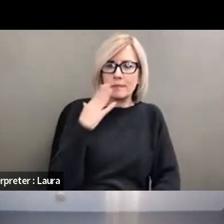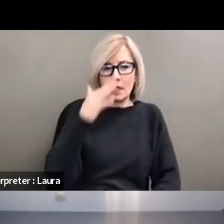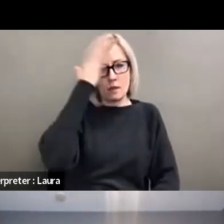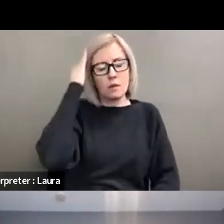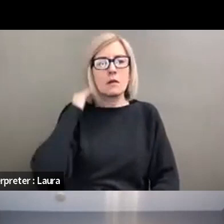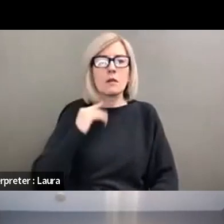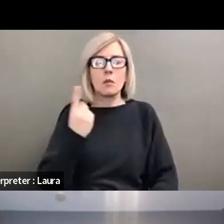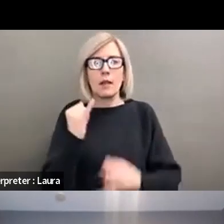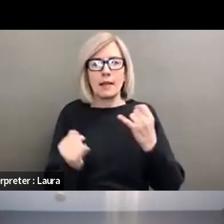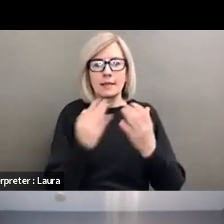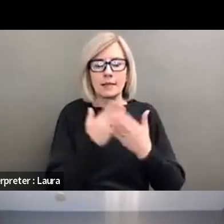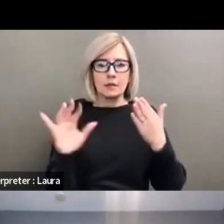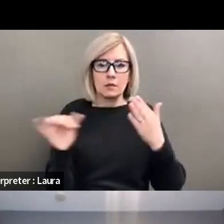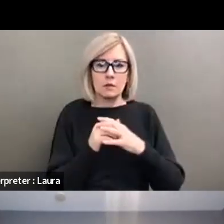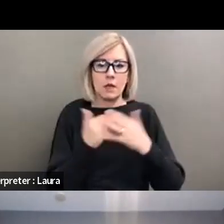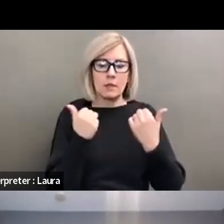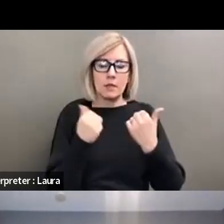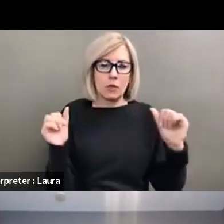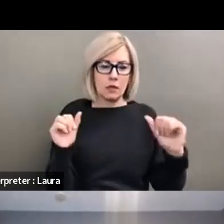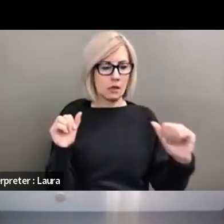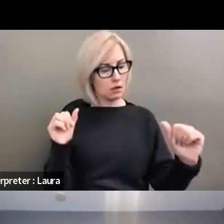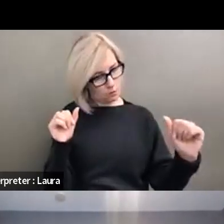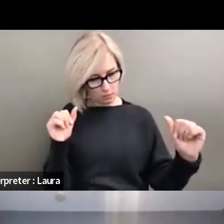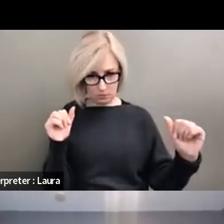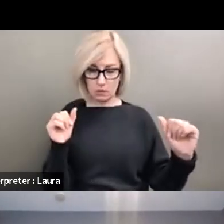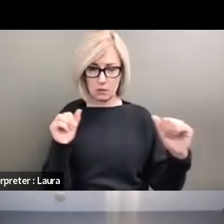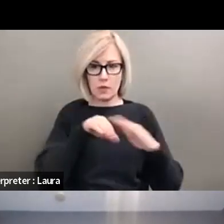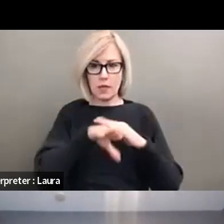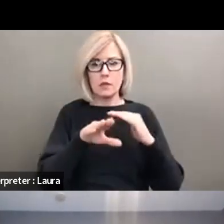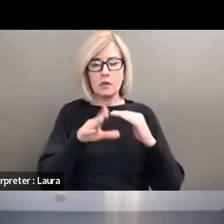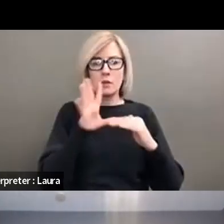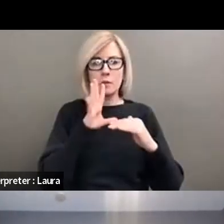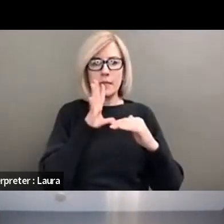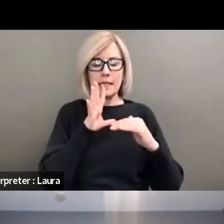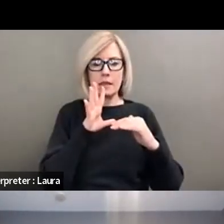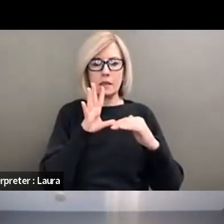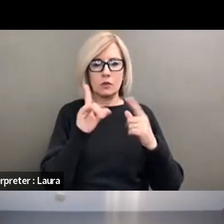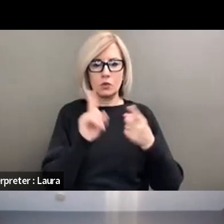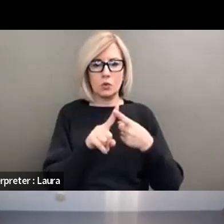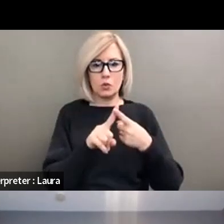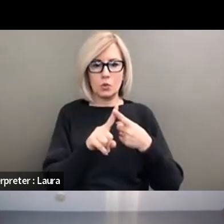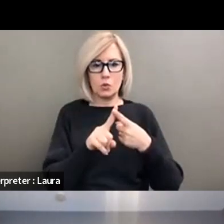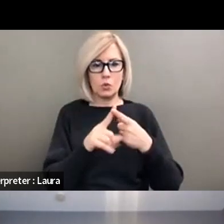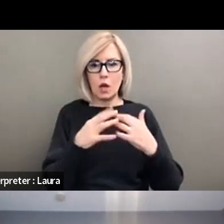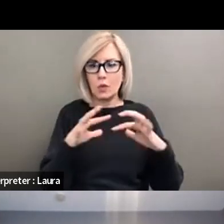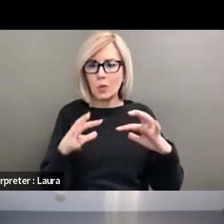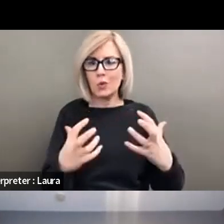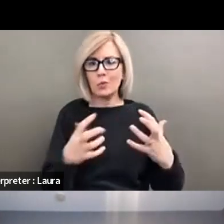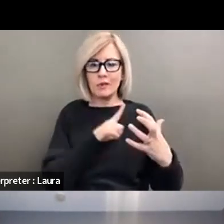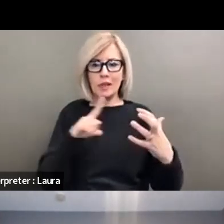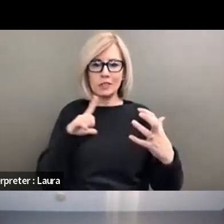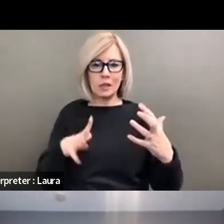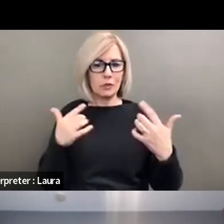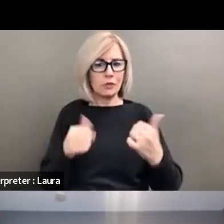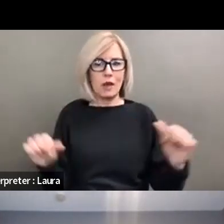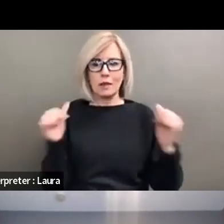thing too. So I've been trying to get in to speak to like a body of legislators. I've been trying and